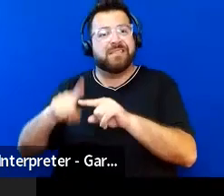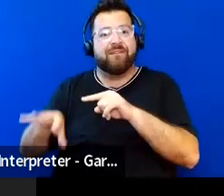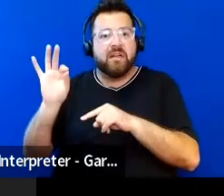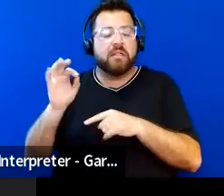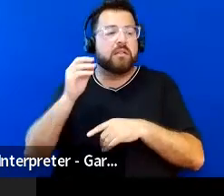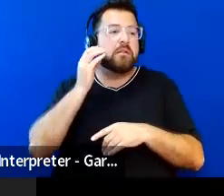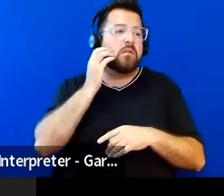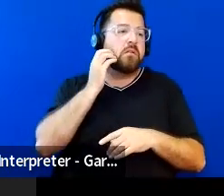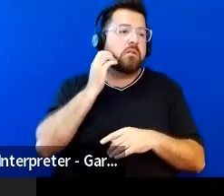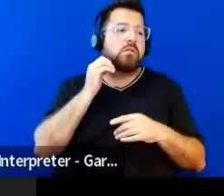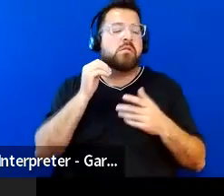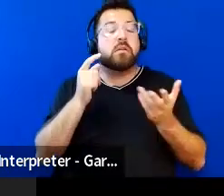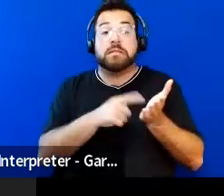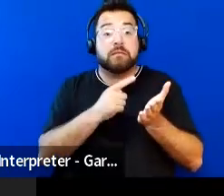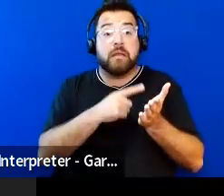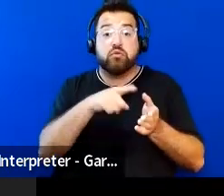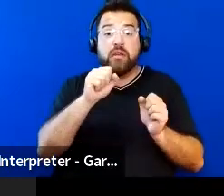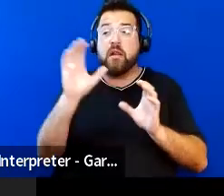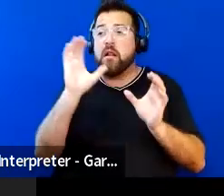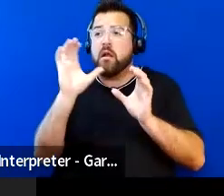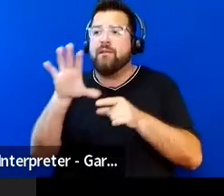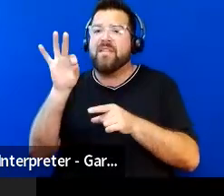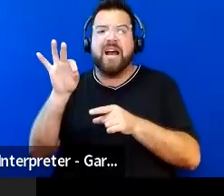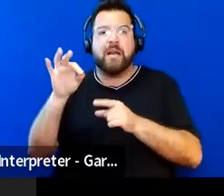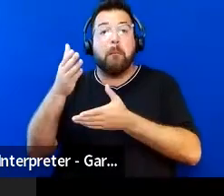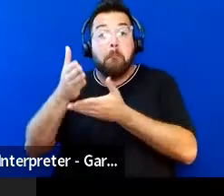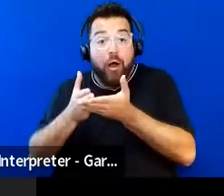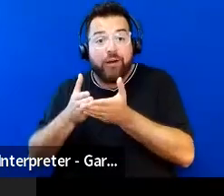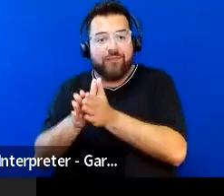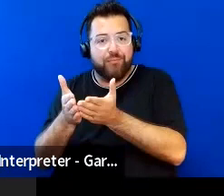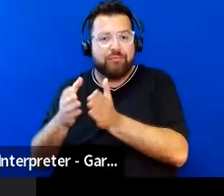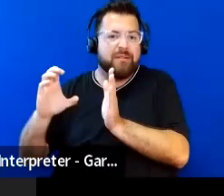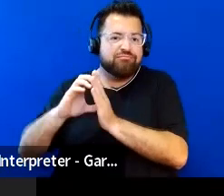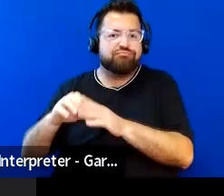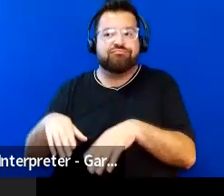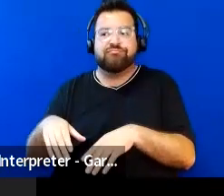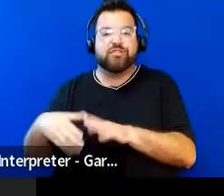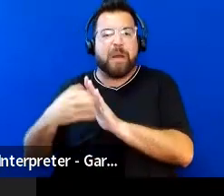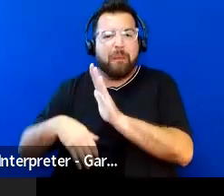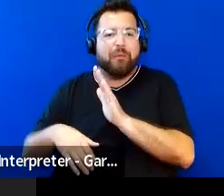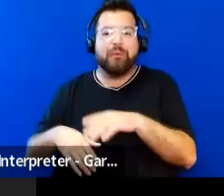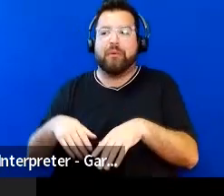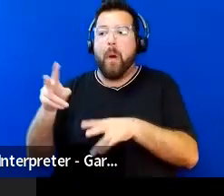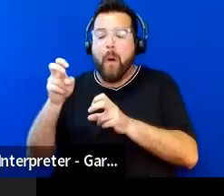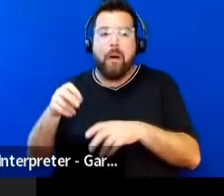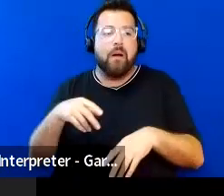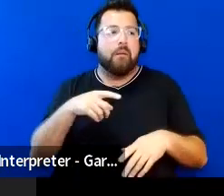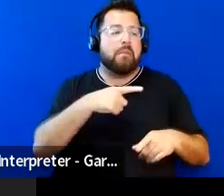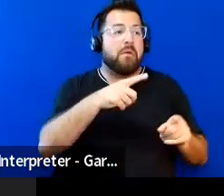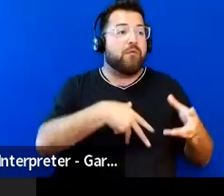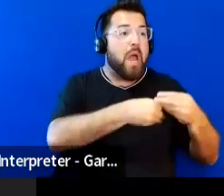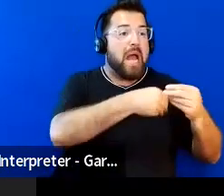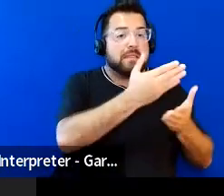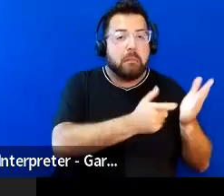Sometimes you can find a piece of a textbook here, a piece of a textbook there, maybe you have to supplement with some articles. And so